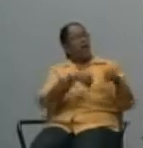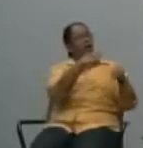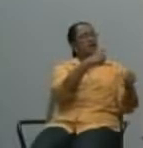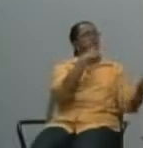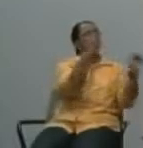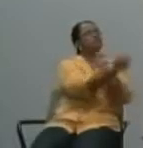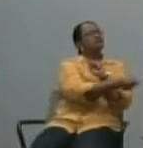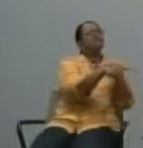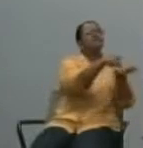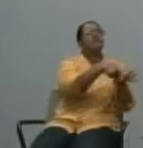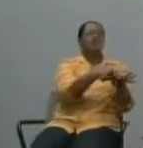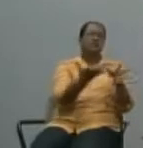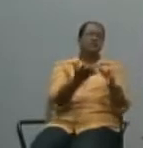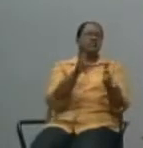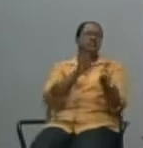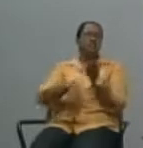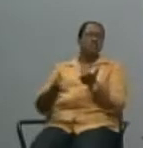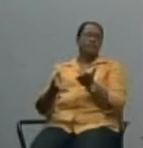deeds."